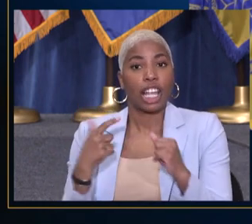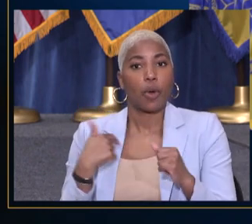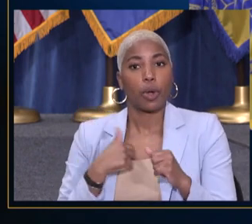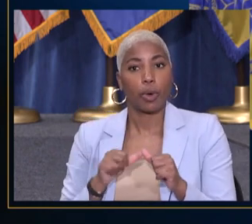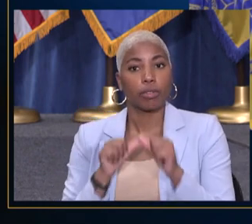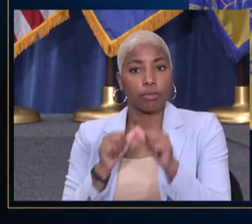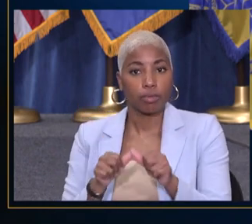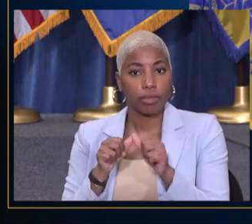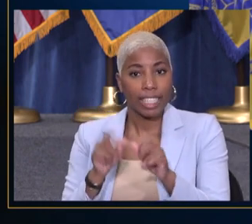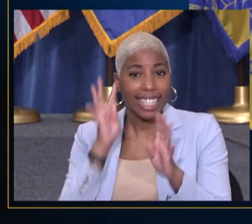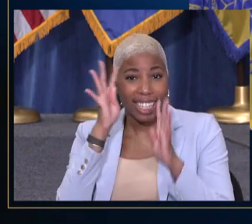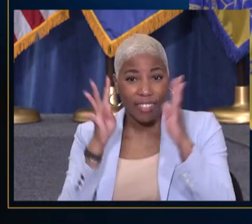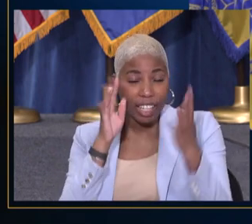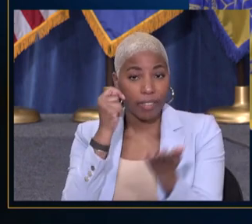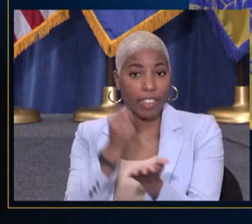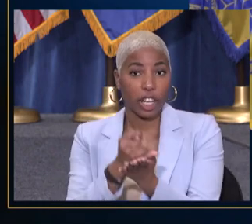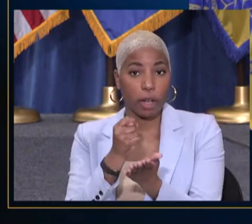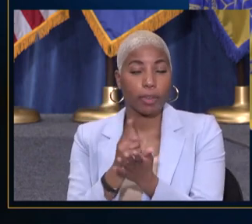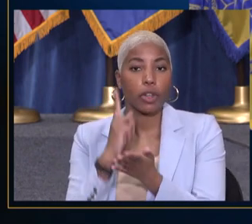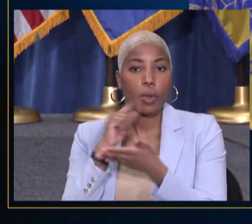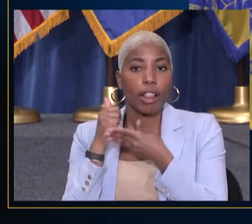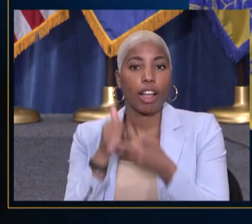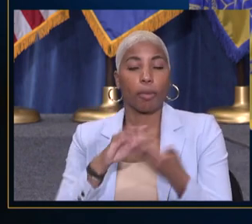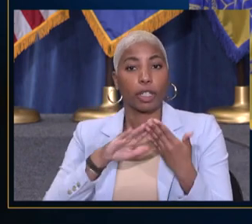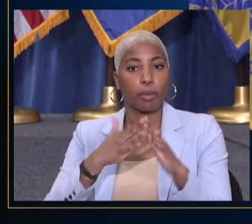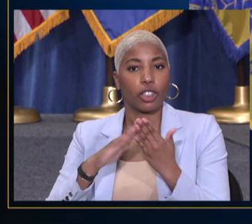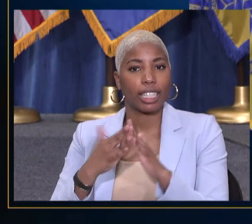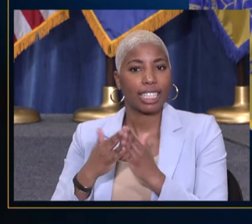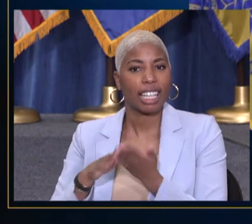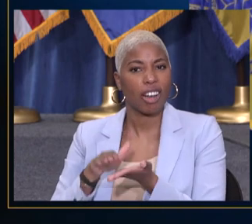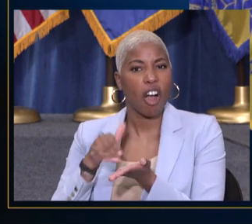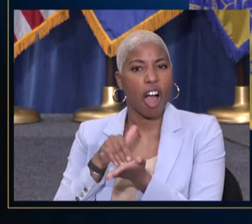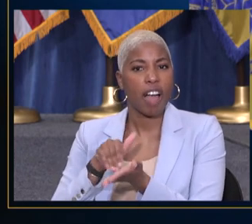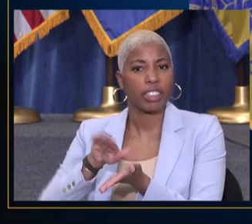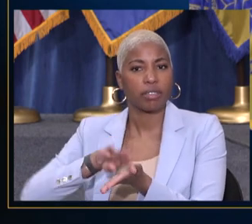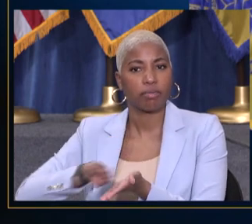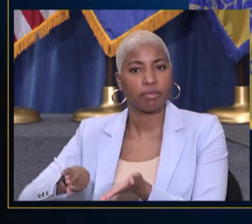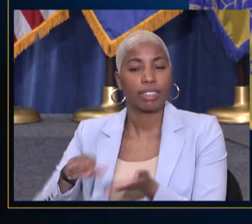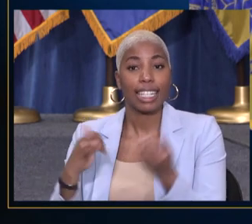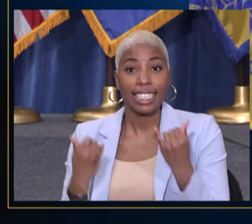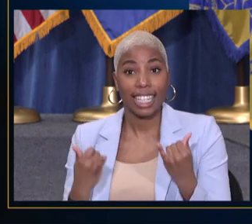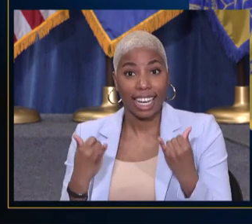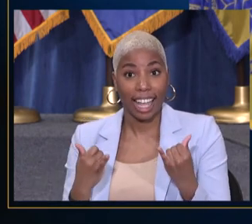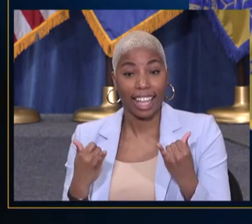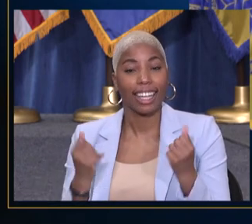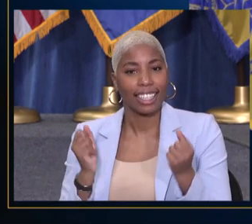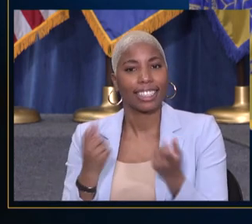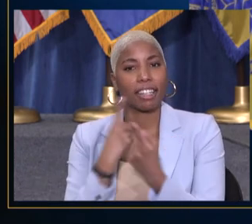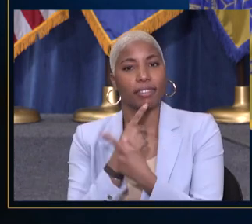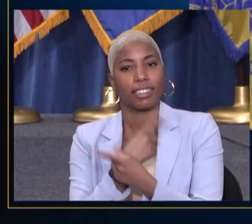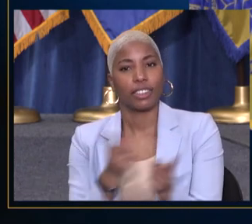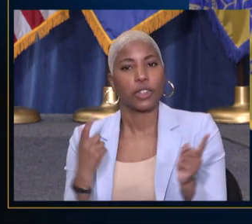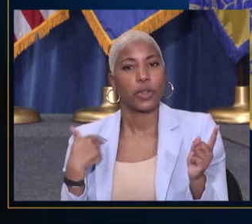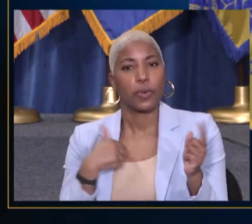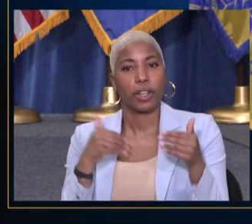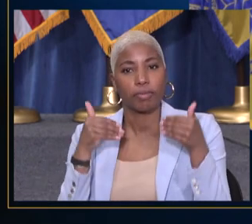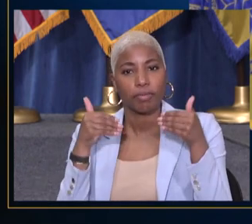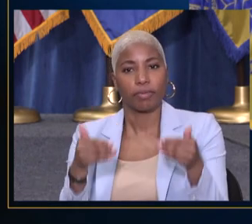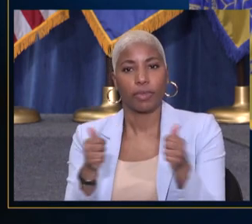innovative therapies that would help communities that have often been left behind. Today, I can tell you that we're actually moving forward with a